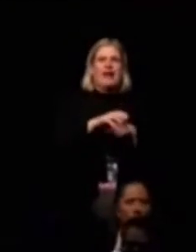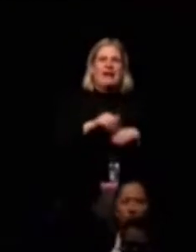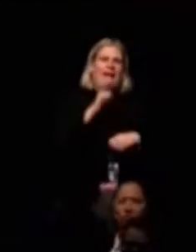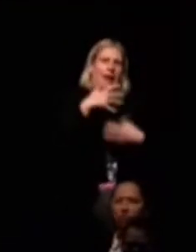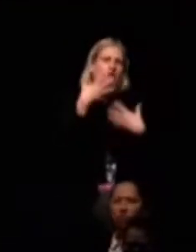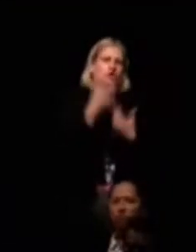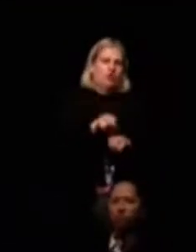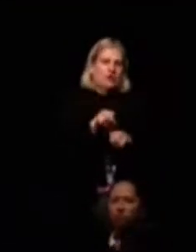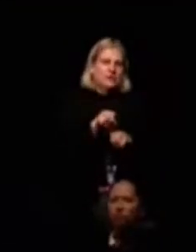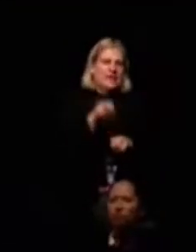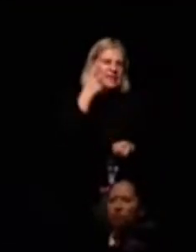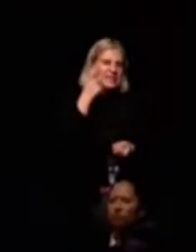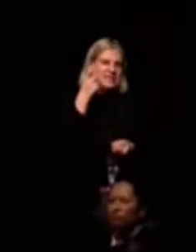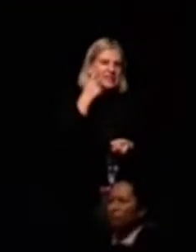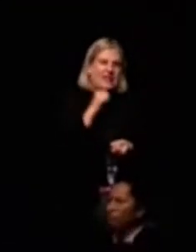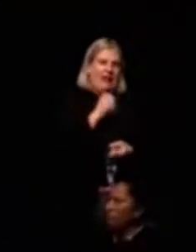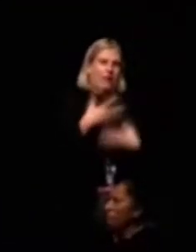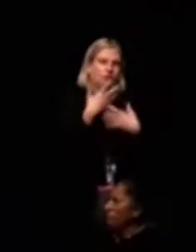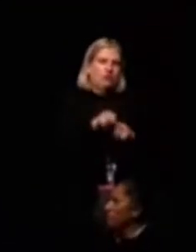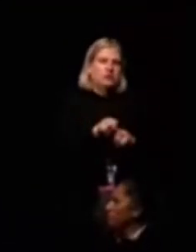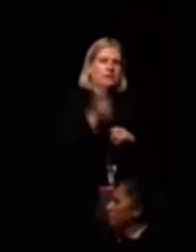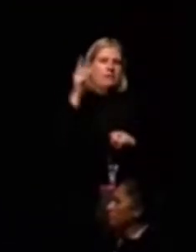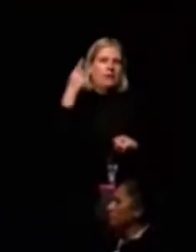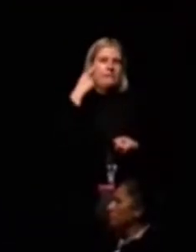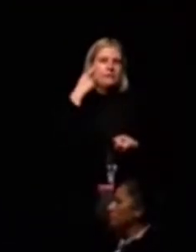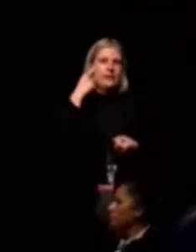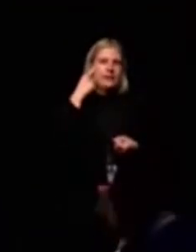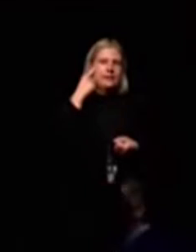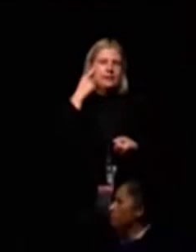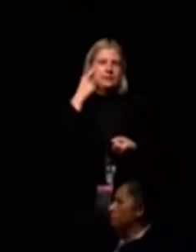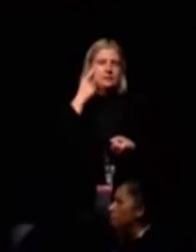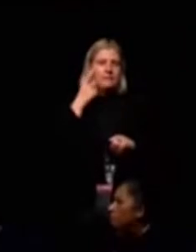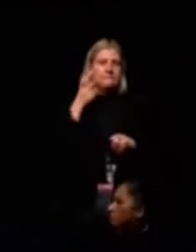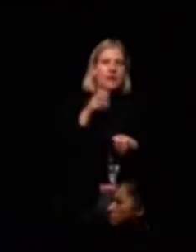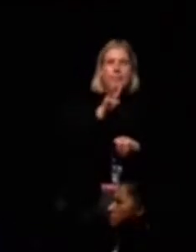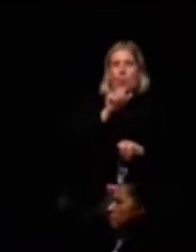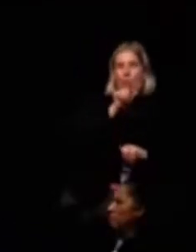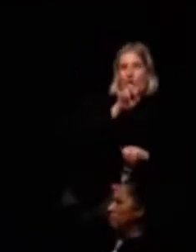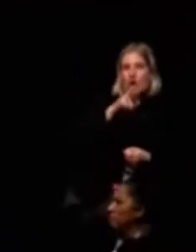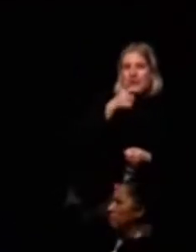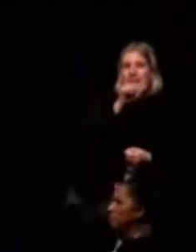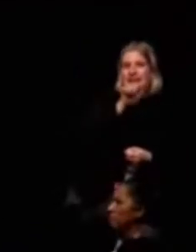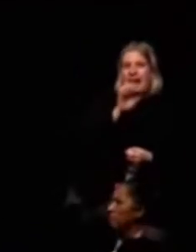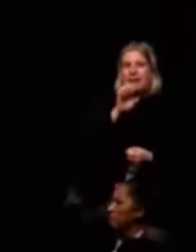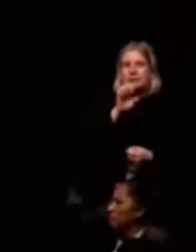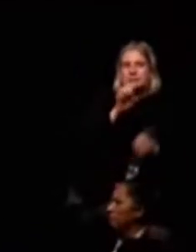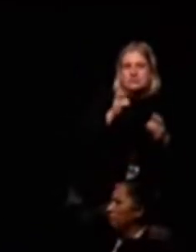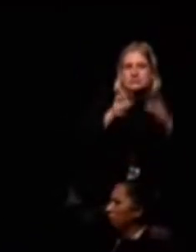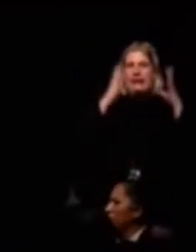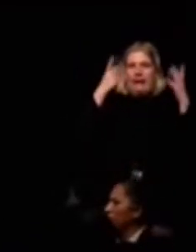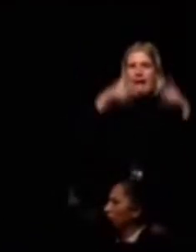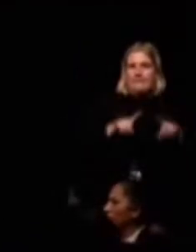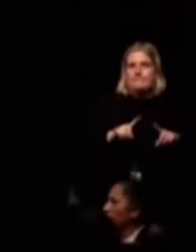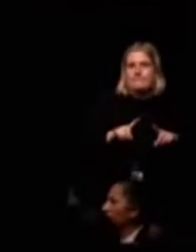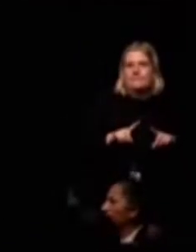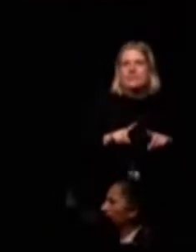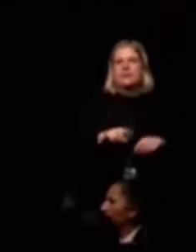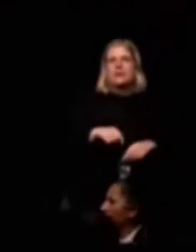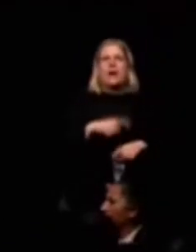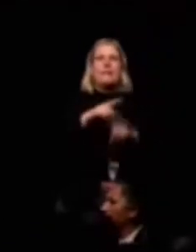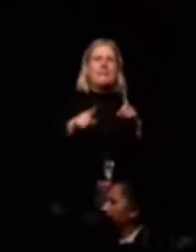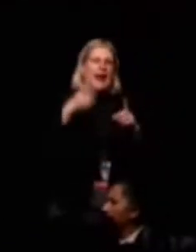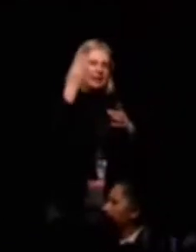years following Watergate and the divisive Vietnam War that pit family member against family members. And I tell you this for one